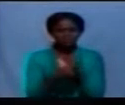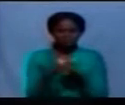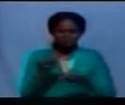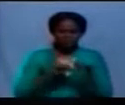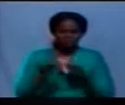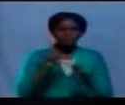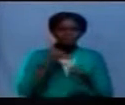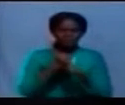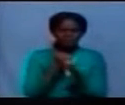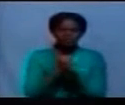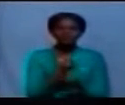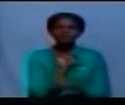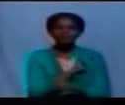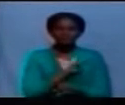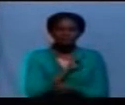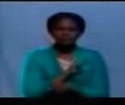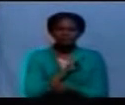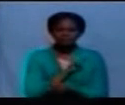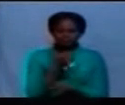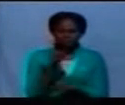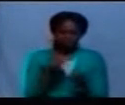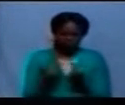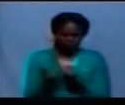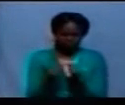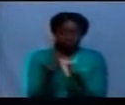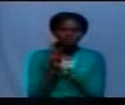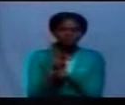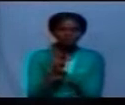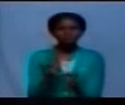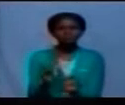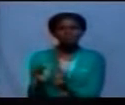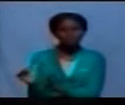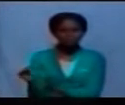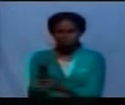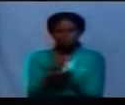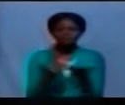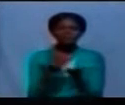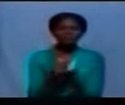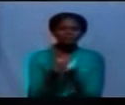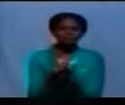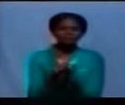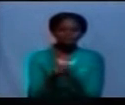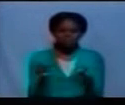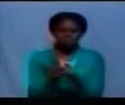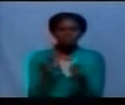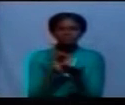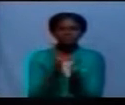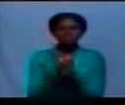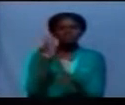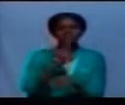about creating a habit of systematically putting aside some money, and you get used to